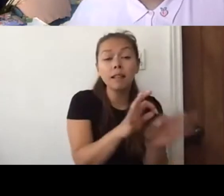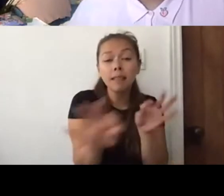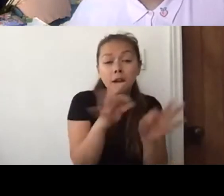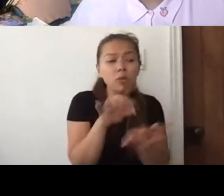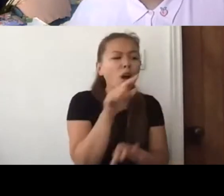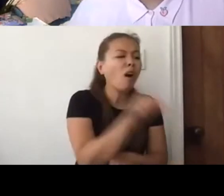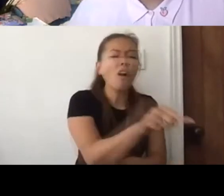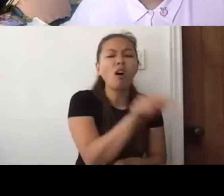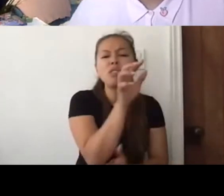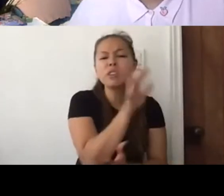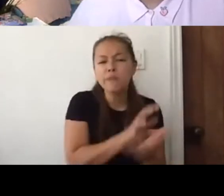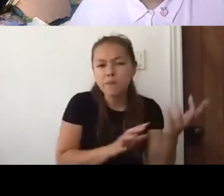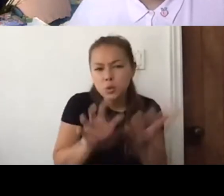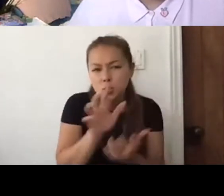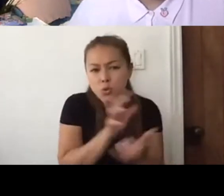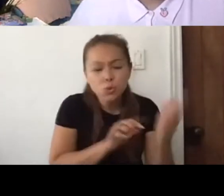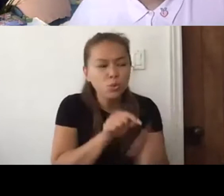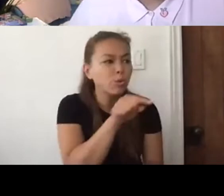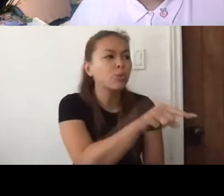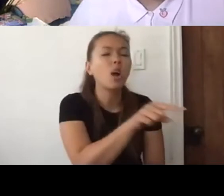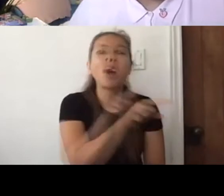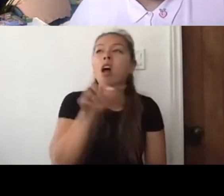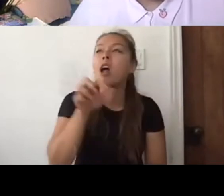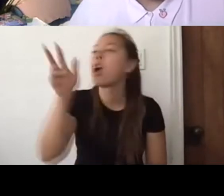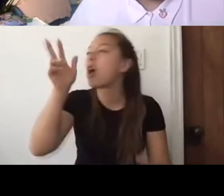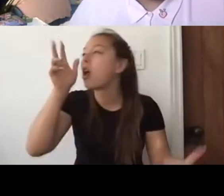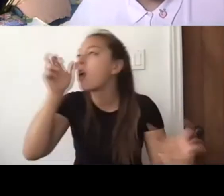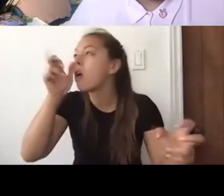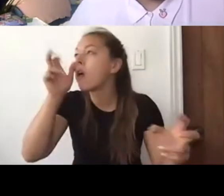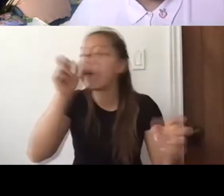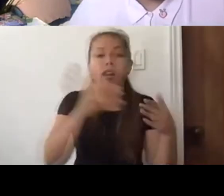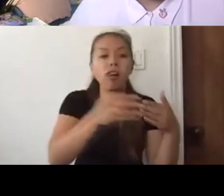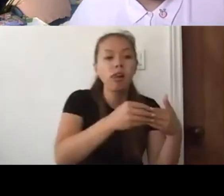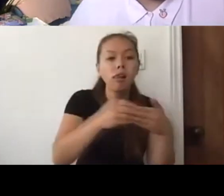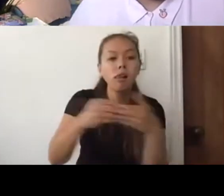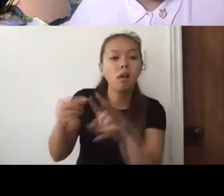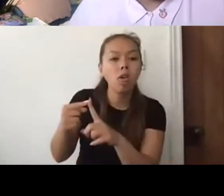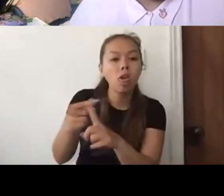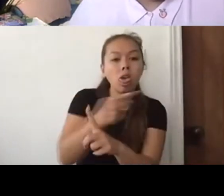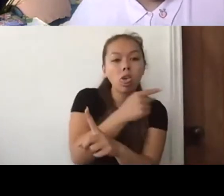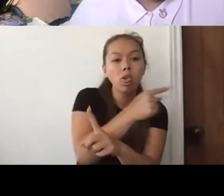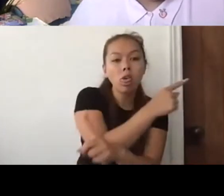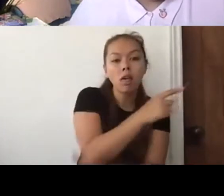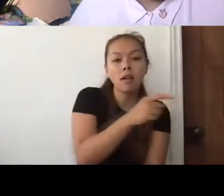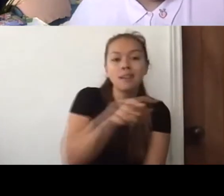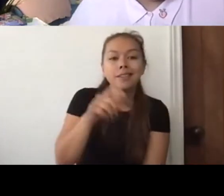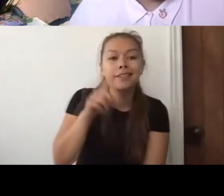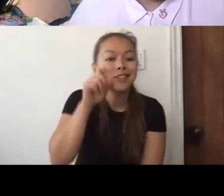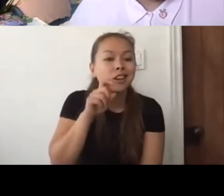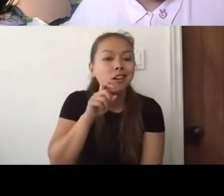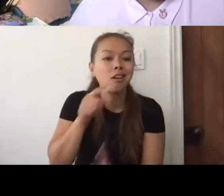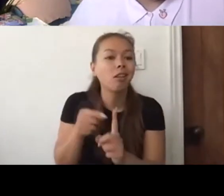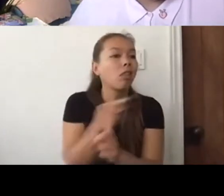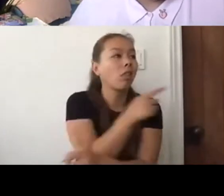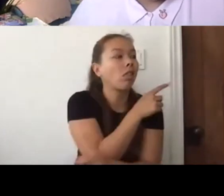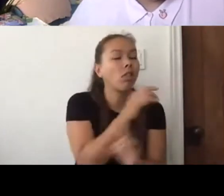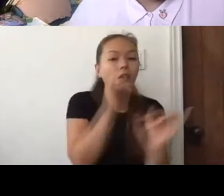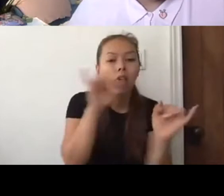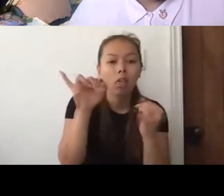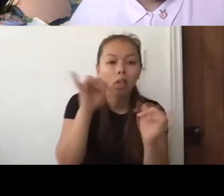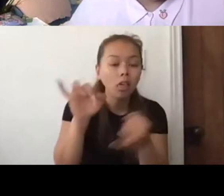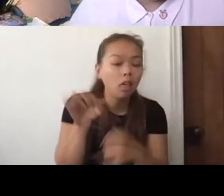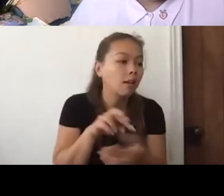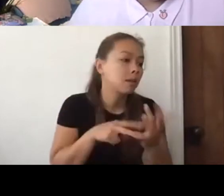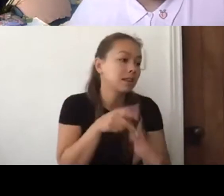led off guard. They're being led off the beaten path by these gender ideologues, and they can't possibly make a decision for